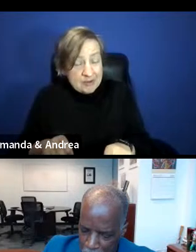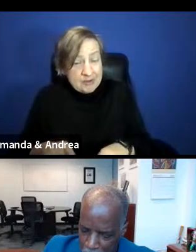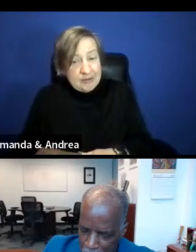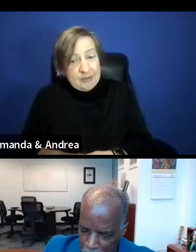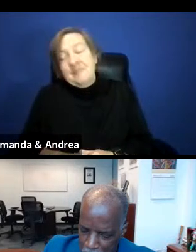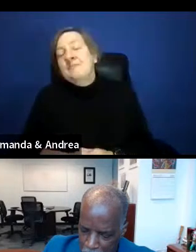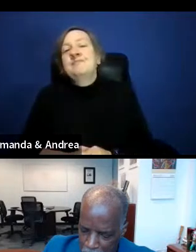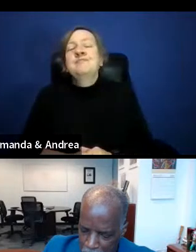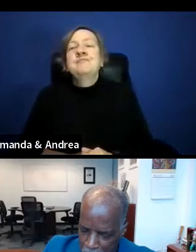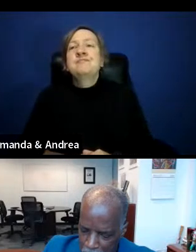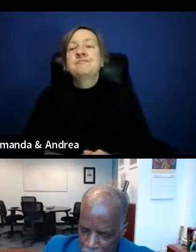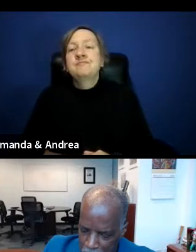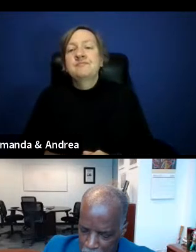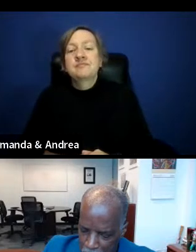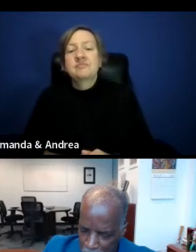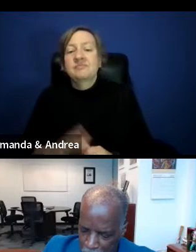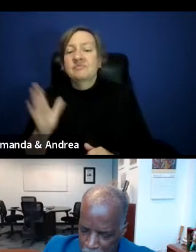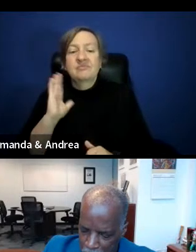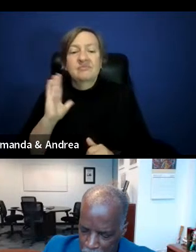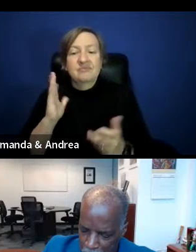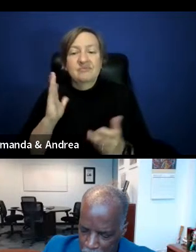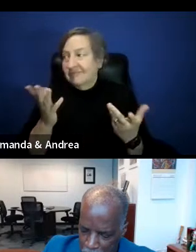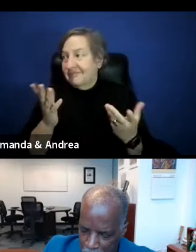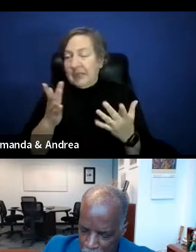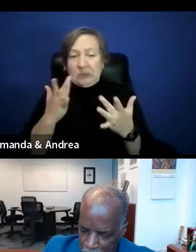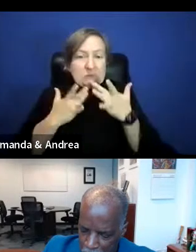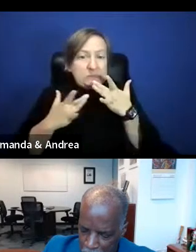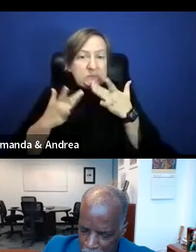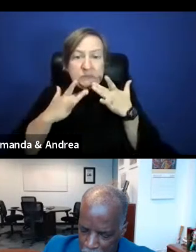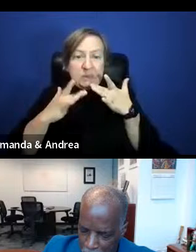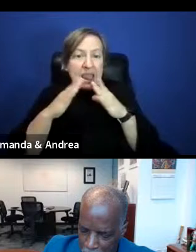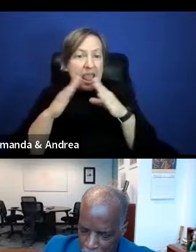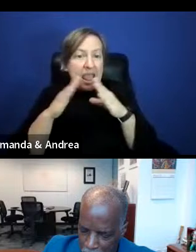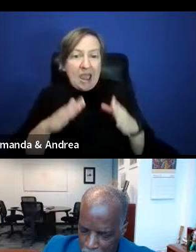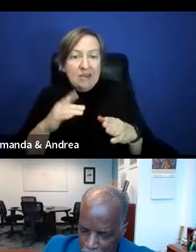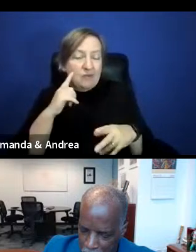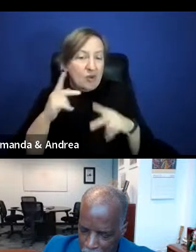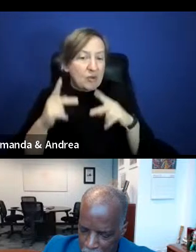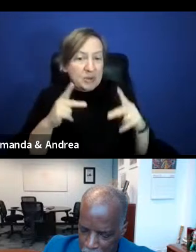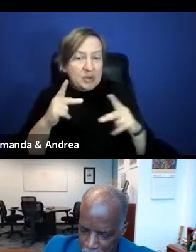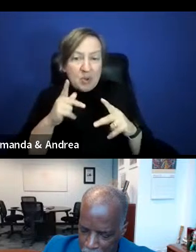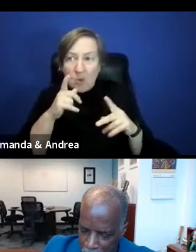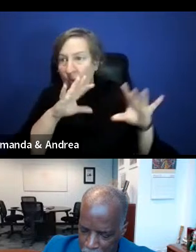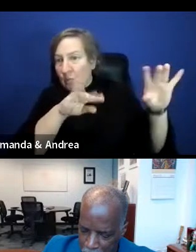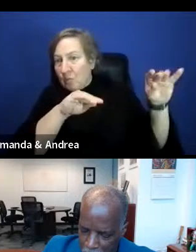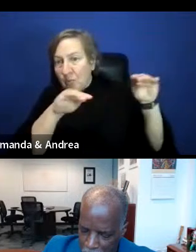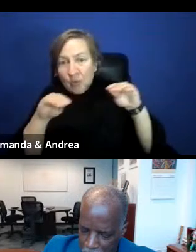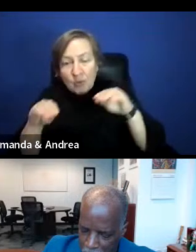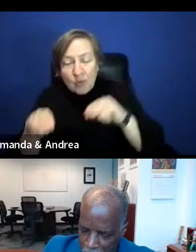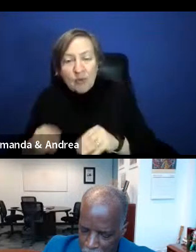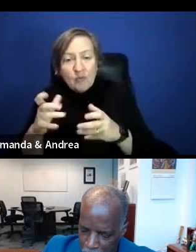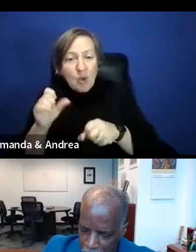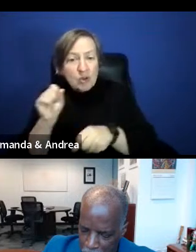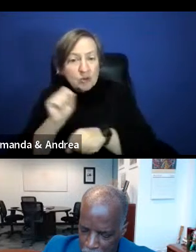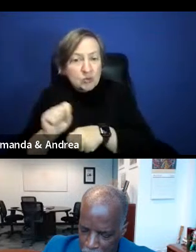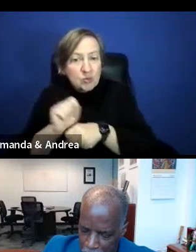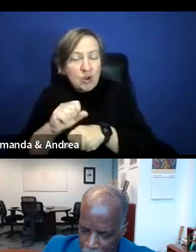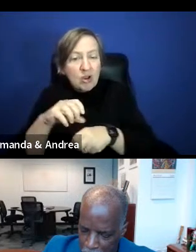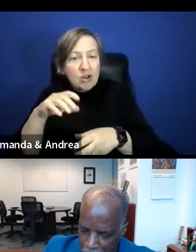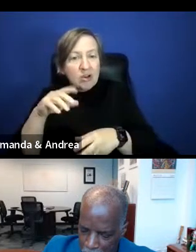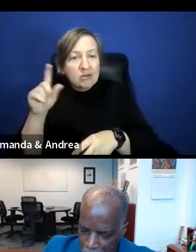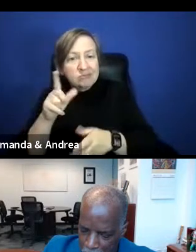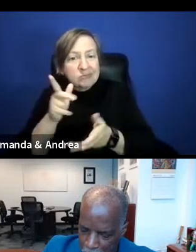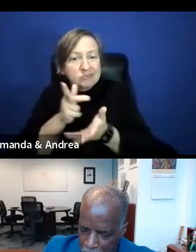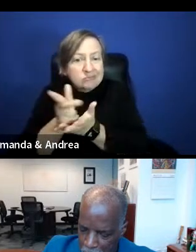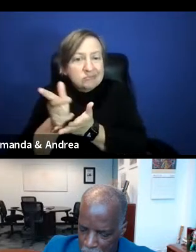there was no housing in this area for people that were coming out here to work in the shipyards.